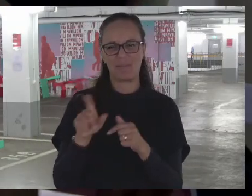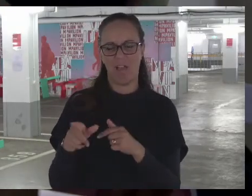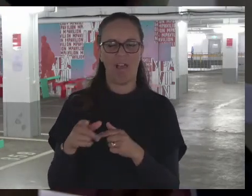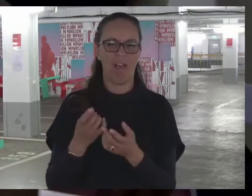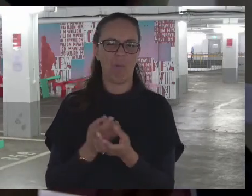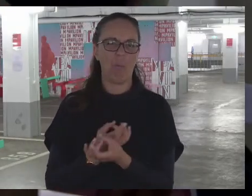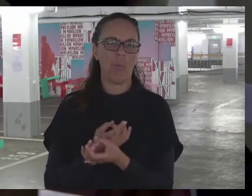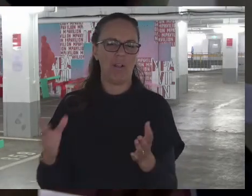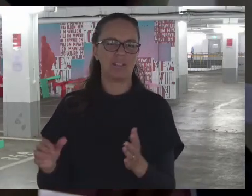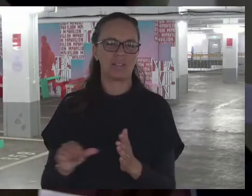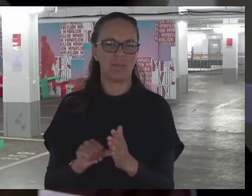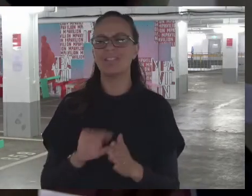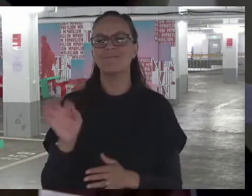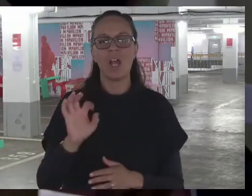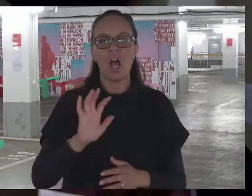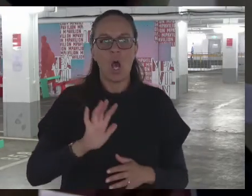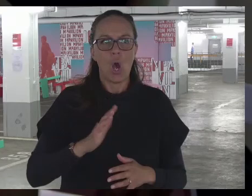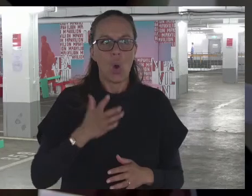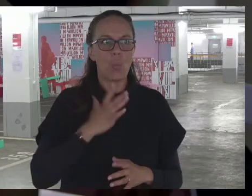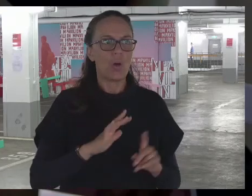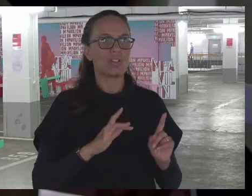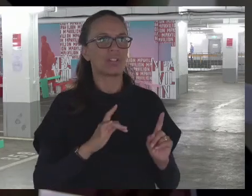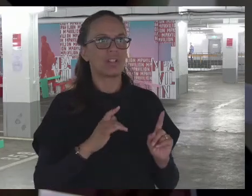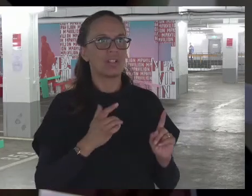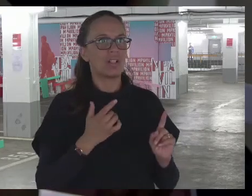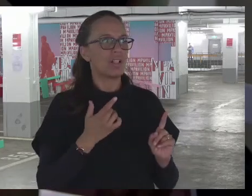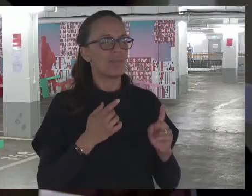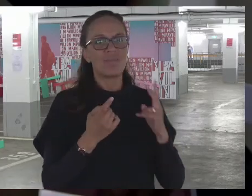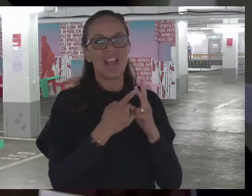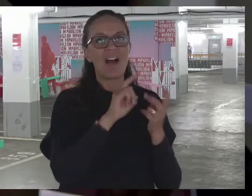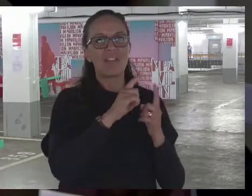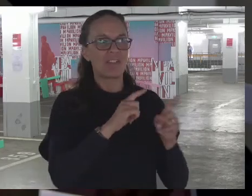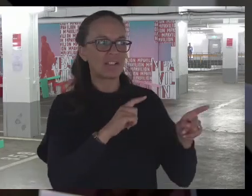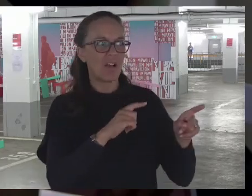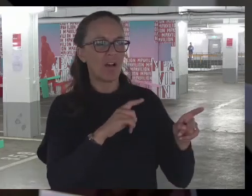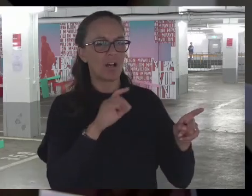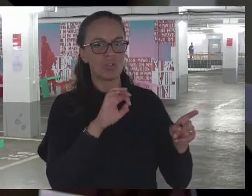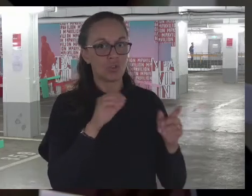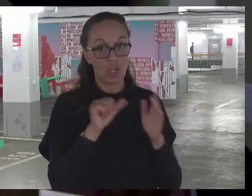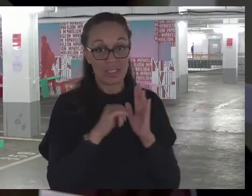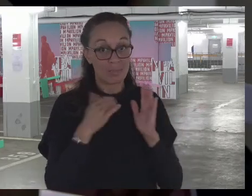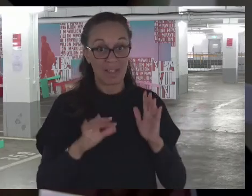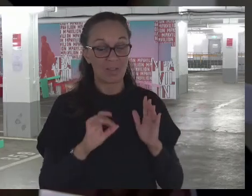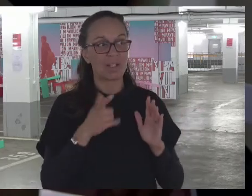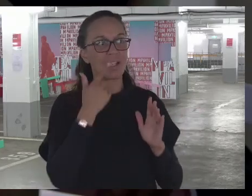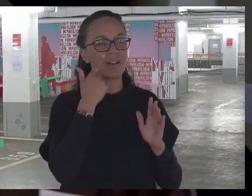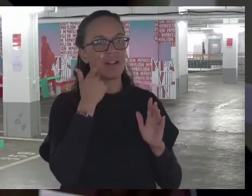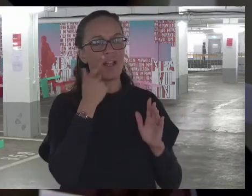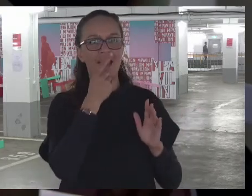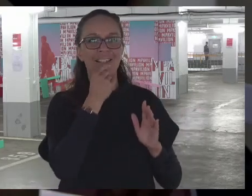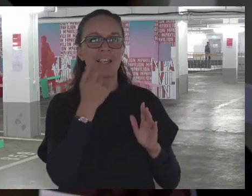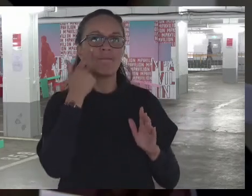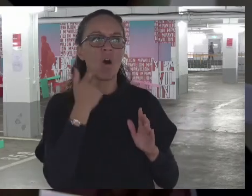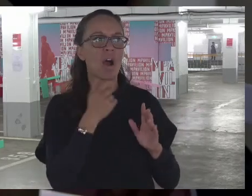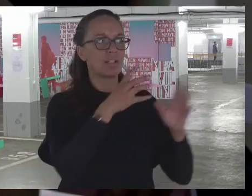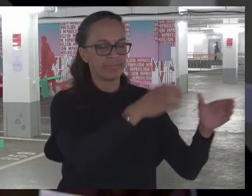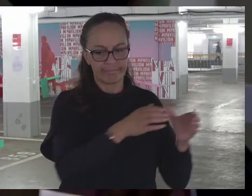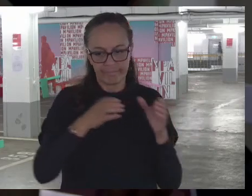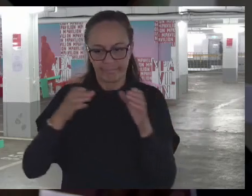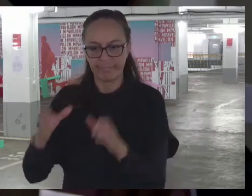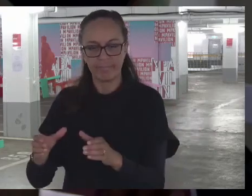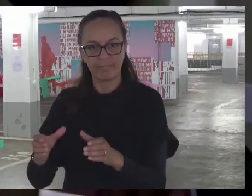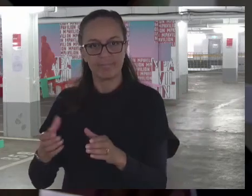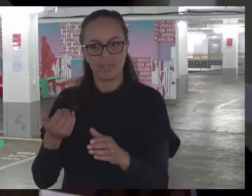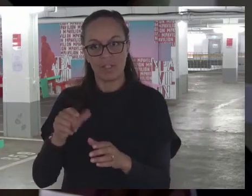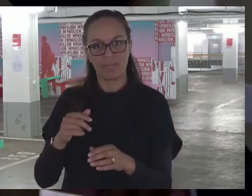found objects that could be assembled and disassembled, and it wasn't going to cost a lot of money, and it was going to be, but really do